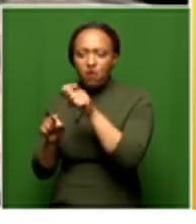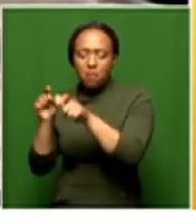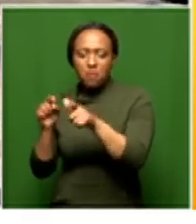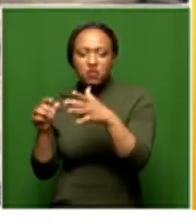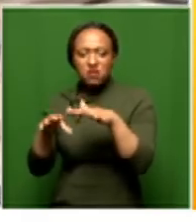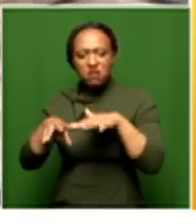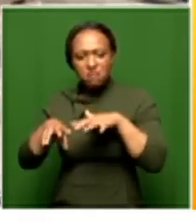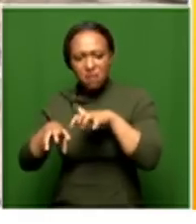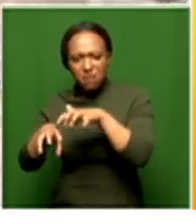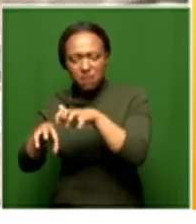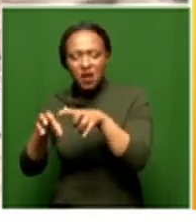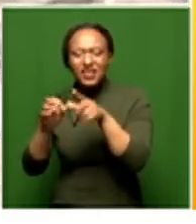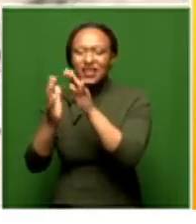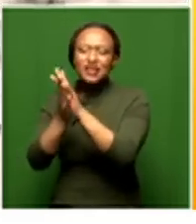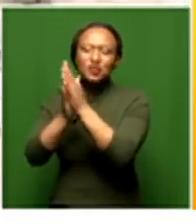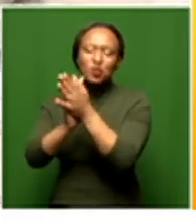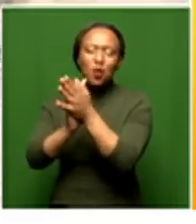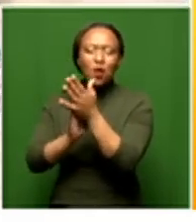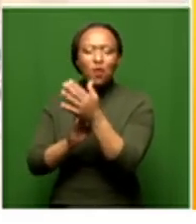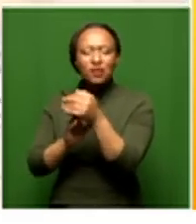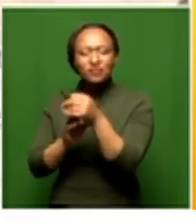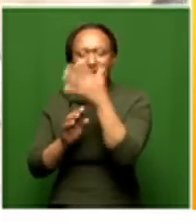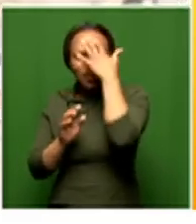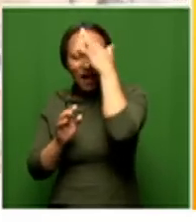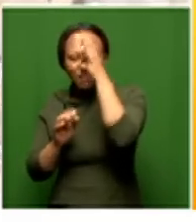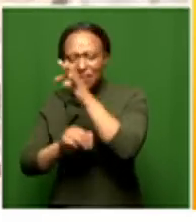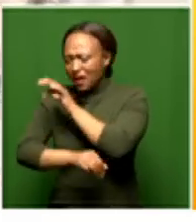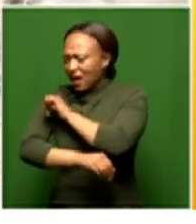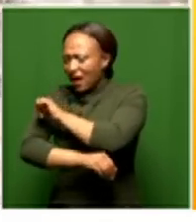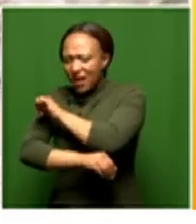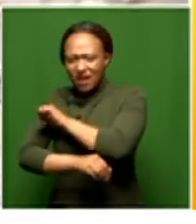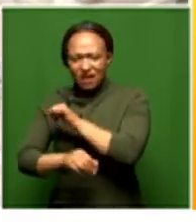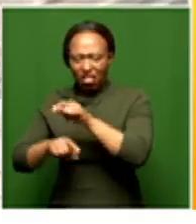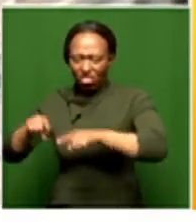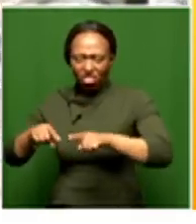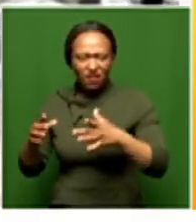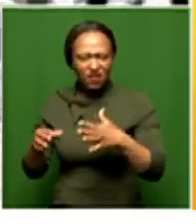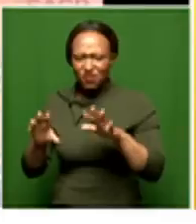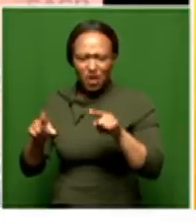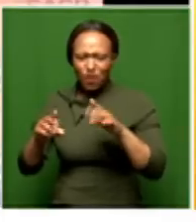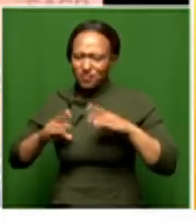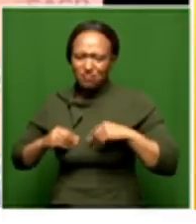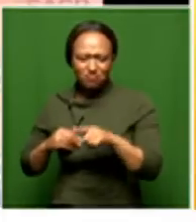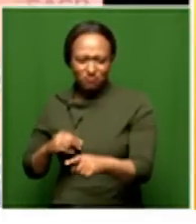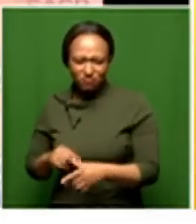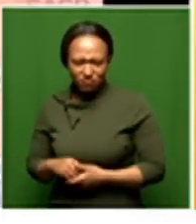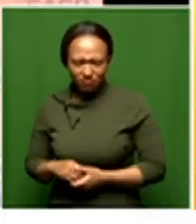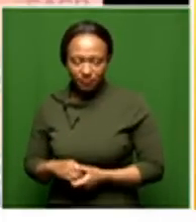protesting against something as they destroy another public property, which is unacceptable. Yeah. Solly, one looks at this and feels